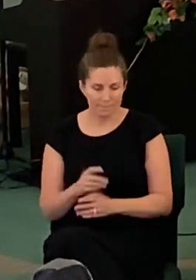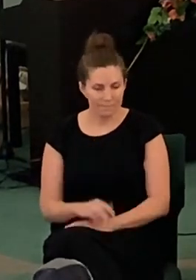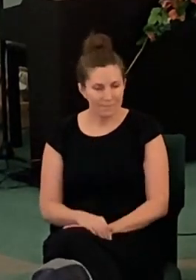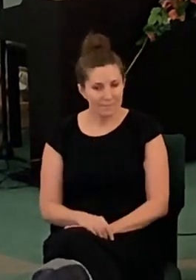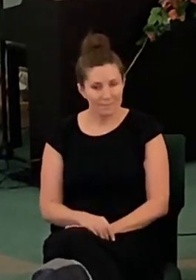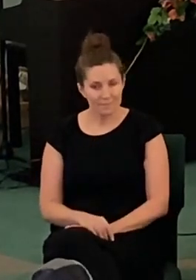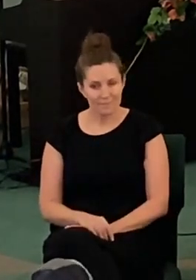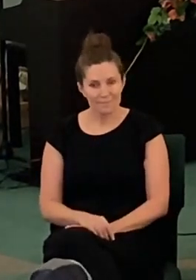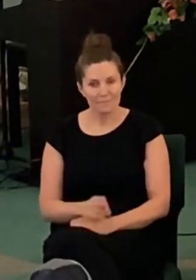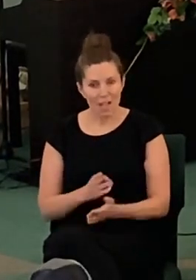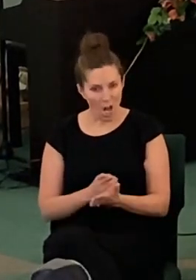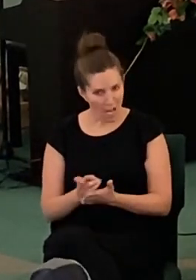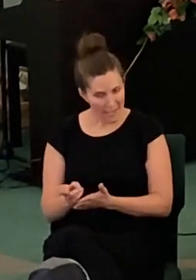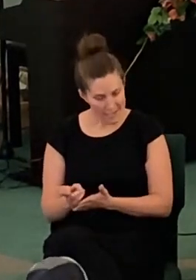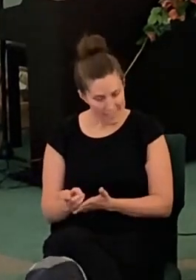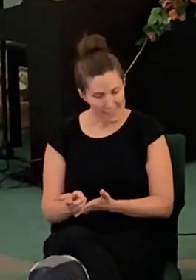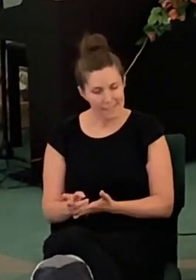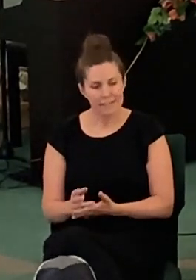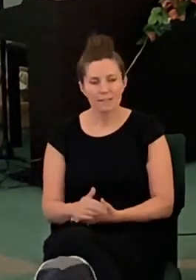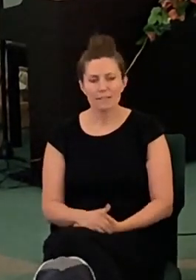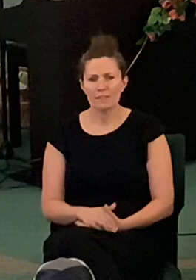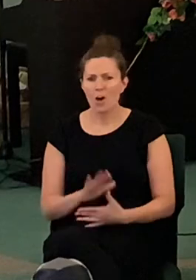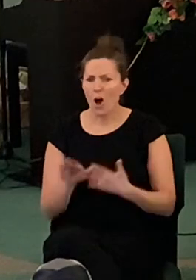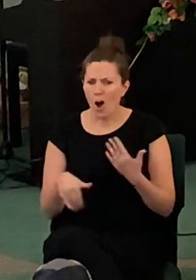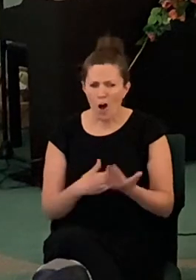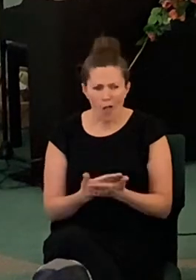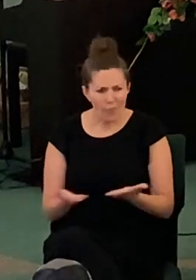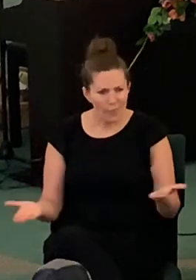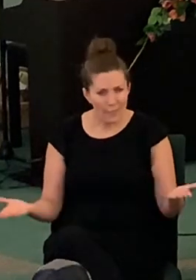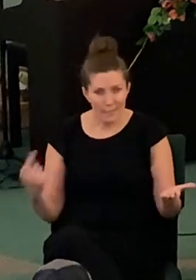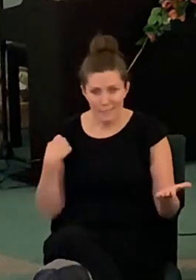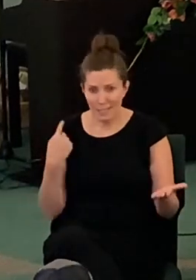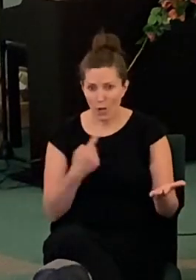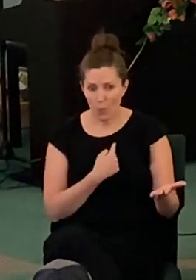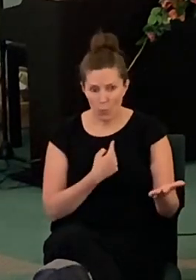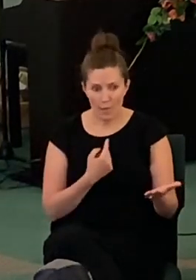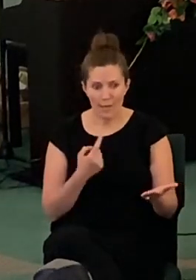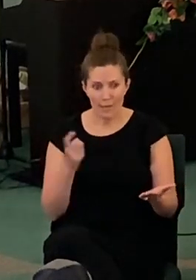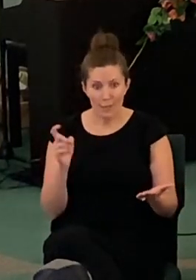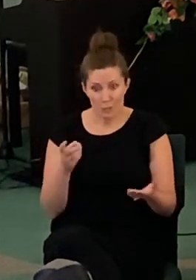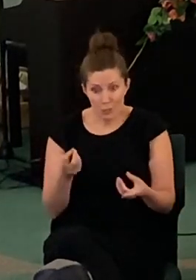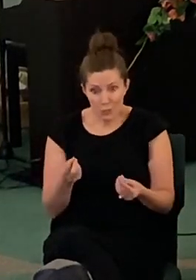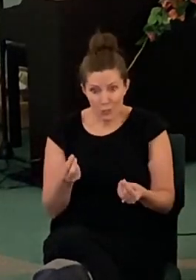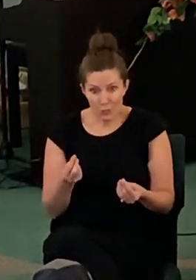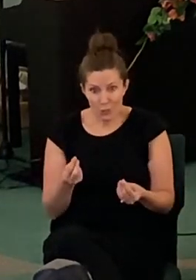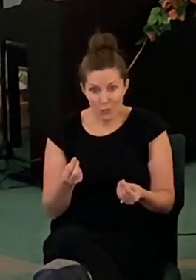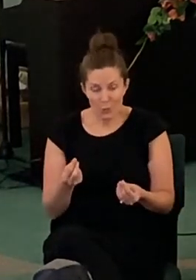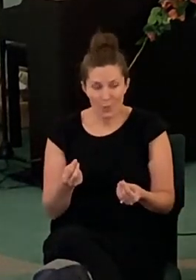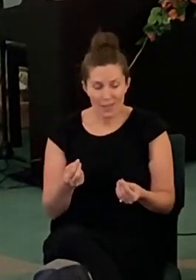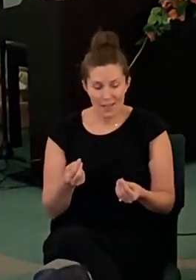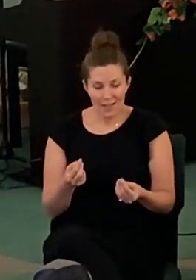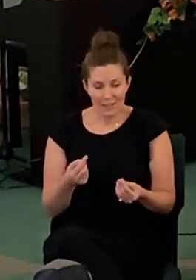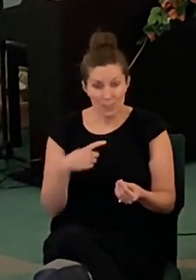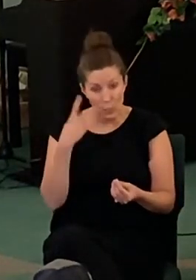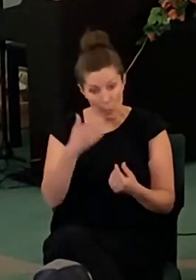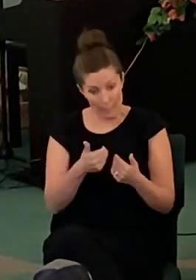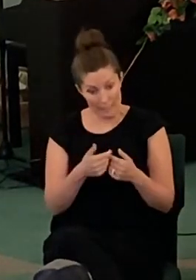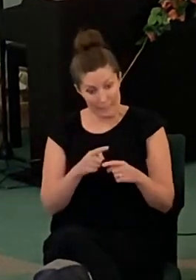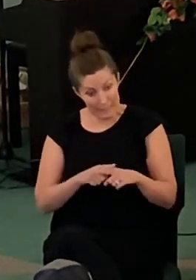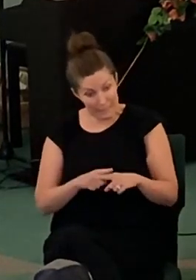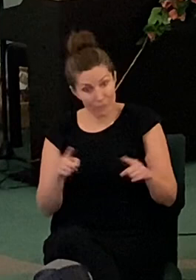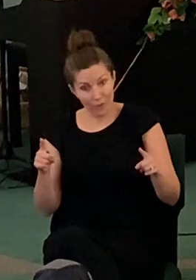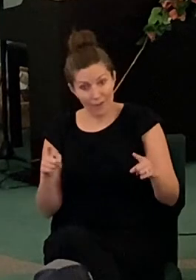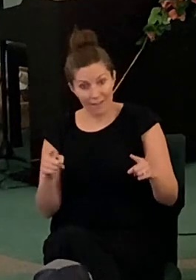future spouse before marriage. Those are all things that we're supposed to do according to Scripture to set us apart.